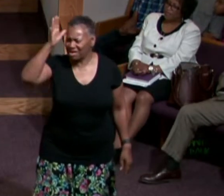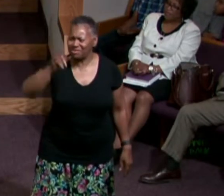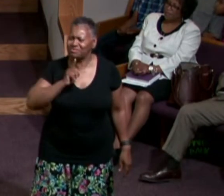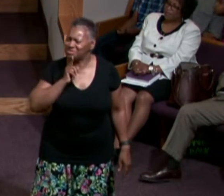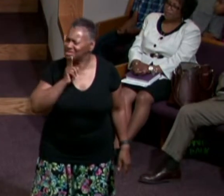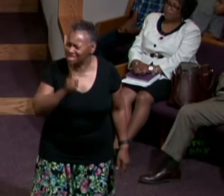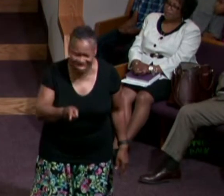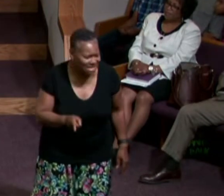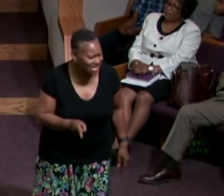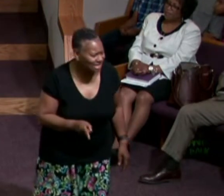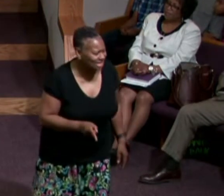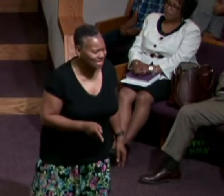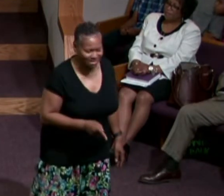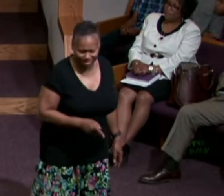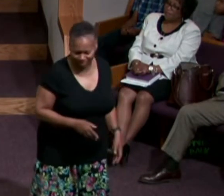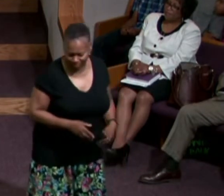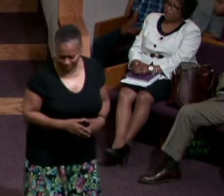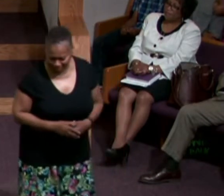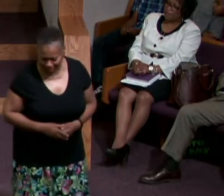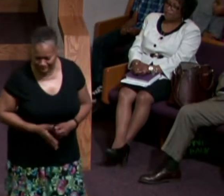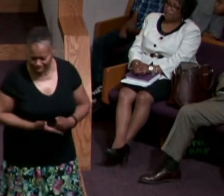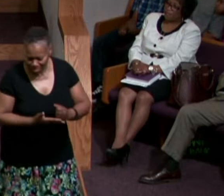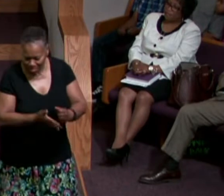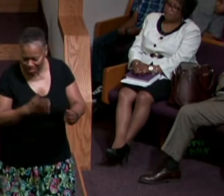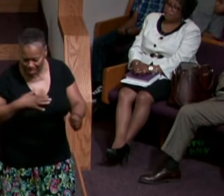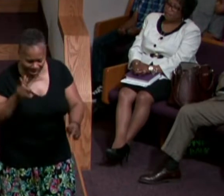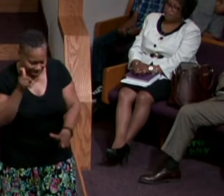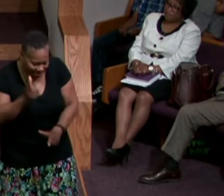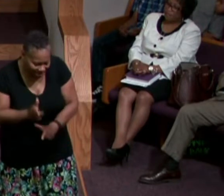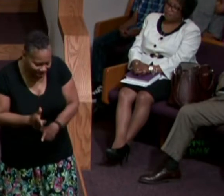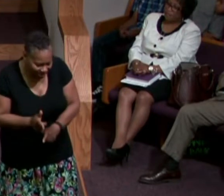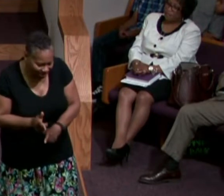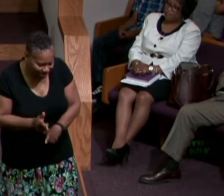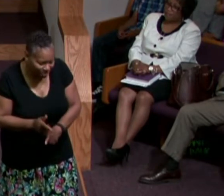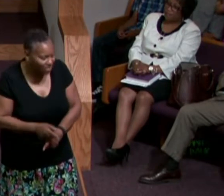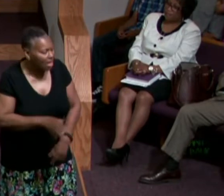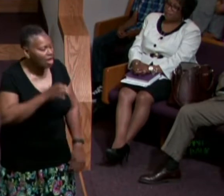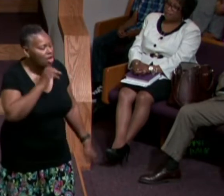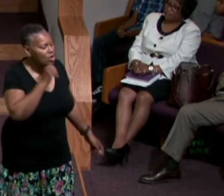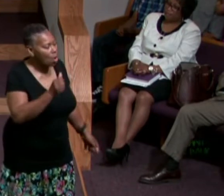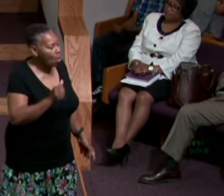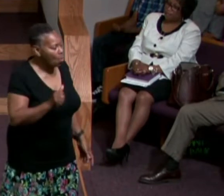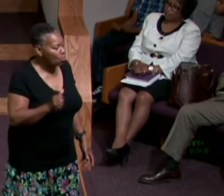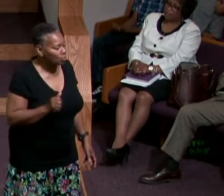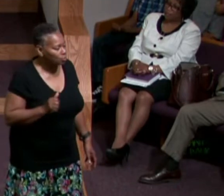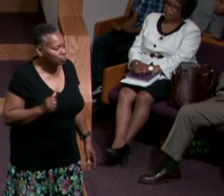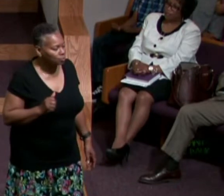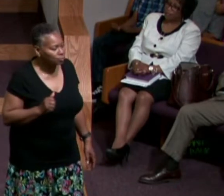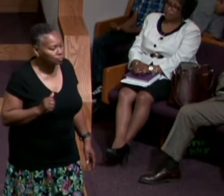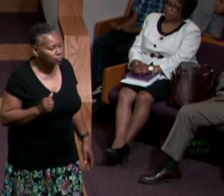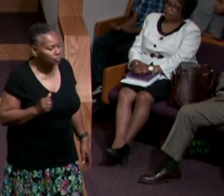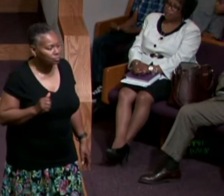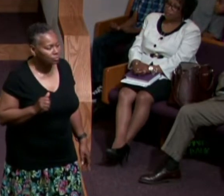sisters out today? This is Father's Day, but I got to help my sisters out right quick. Don't mix